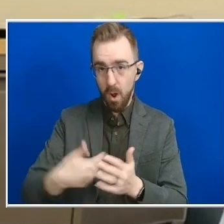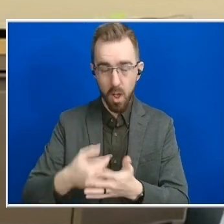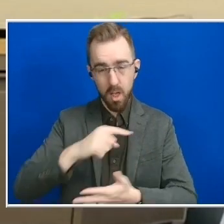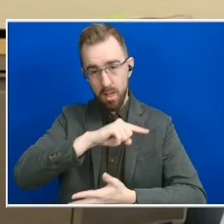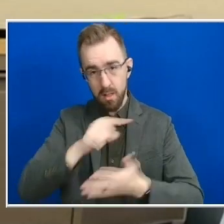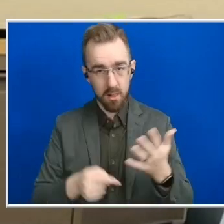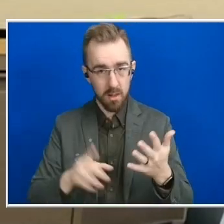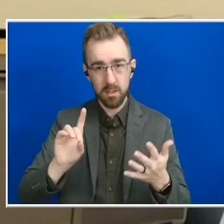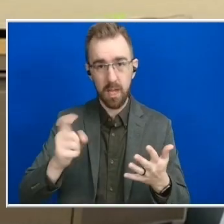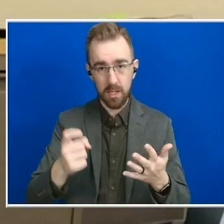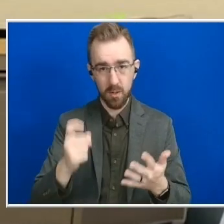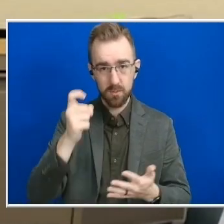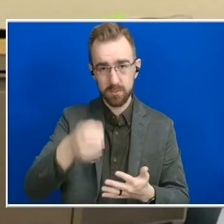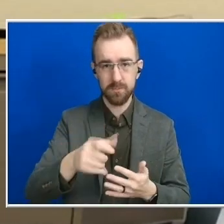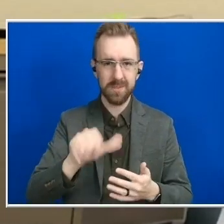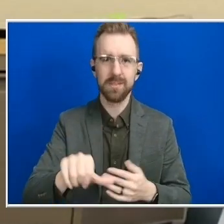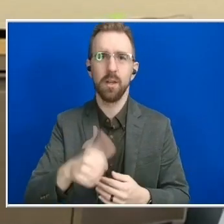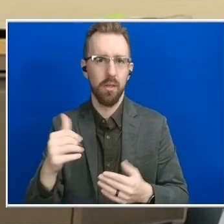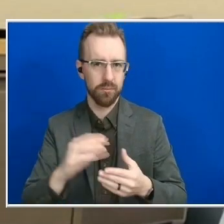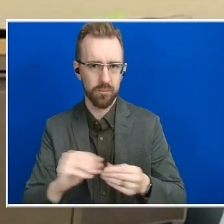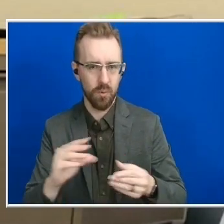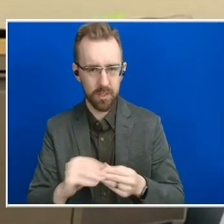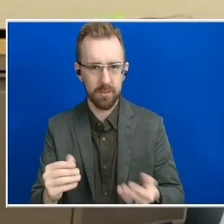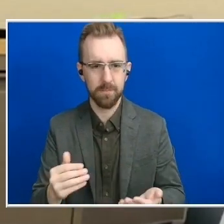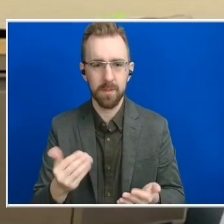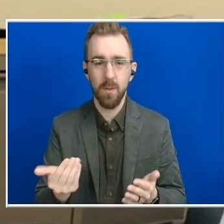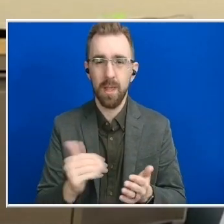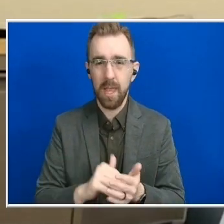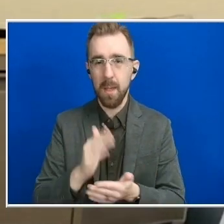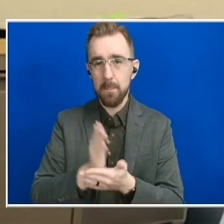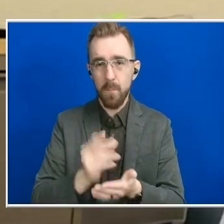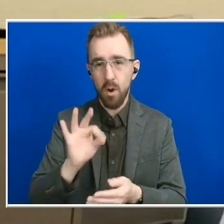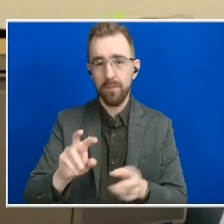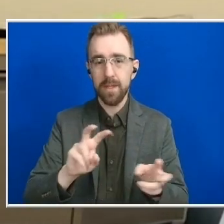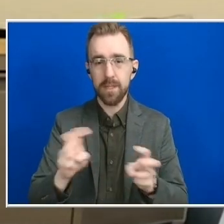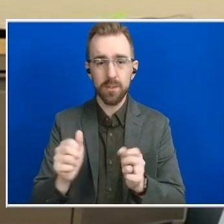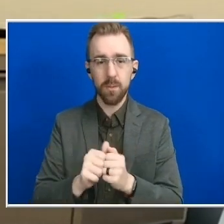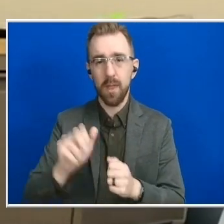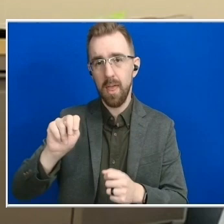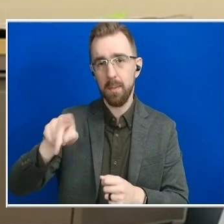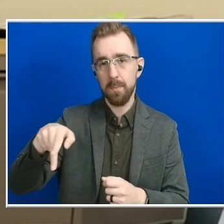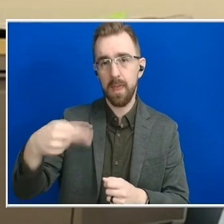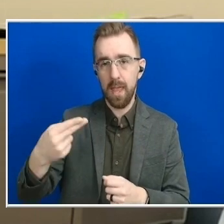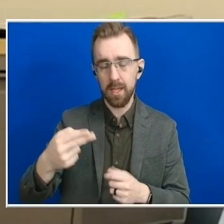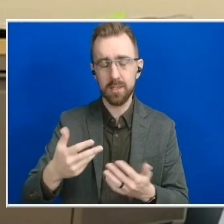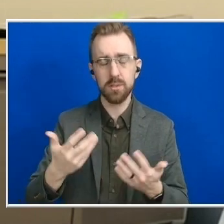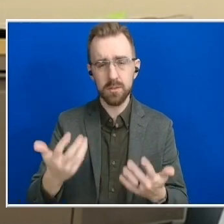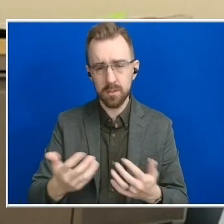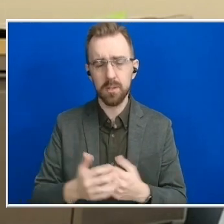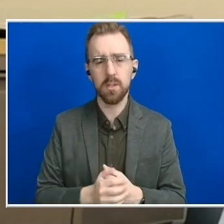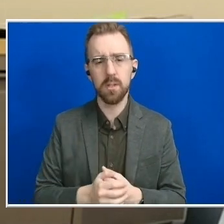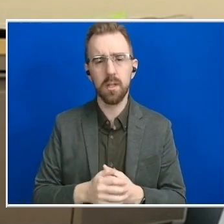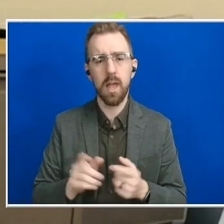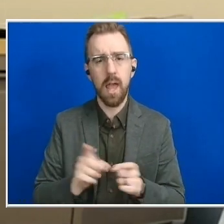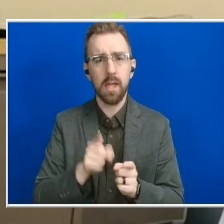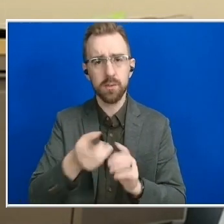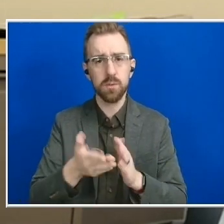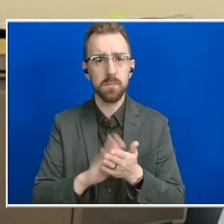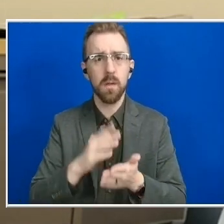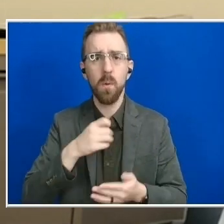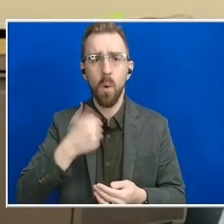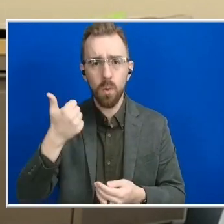patient with it is another story. And again, part of the issue with NPH is that as you get older, your